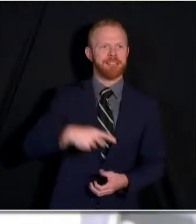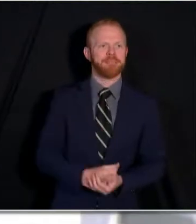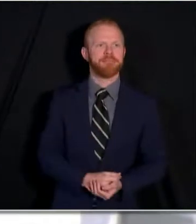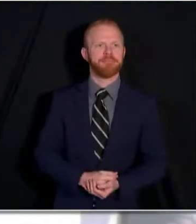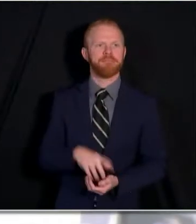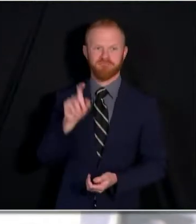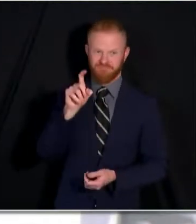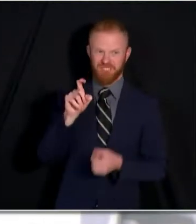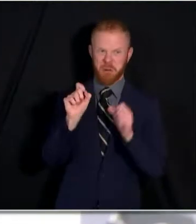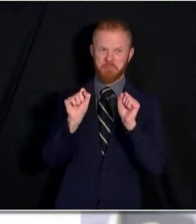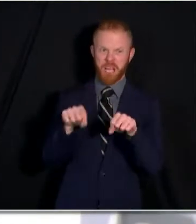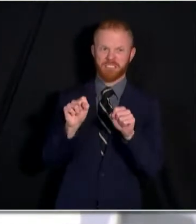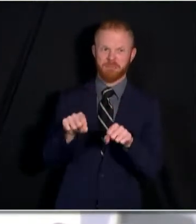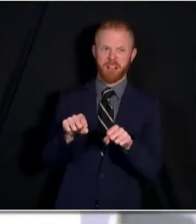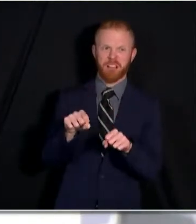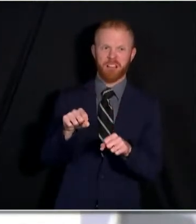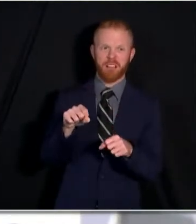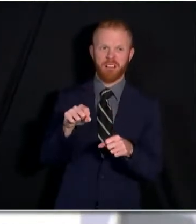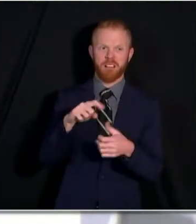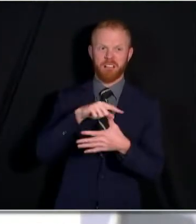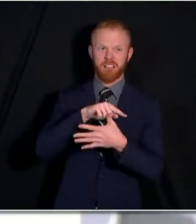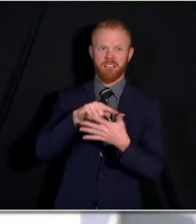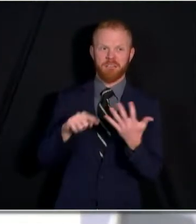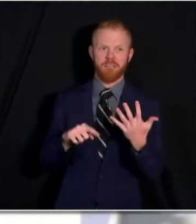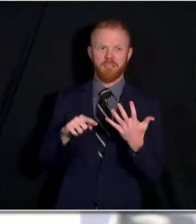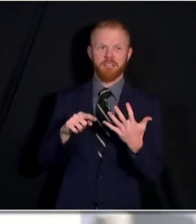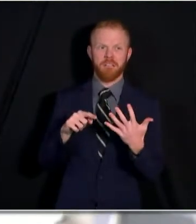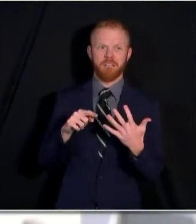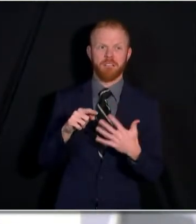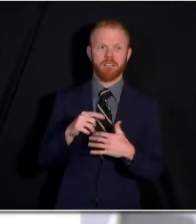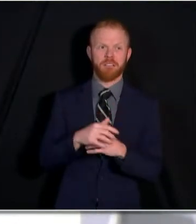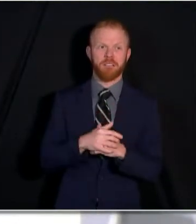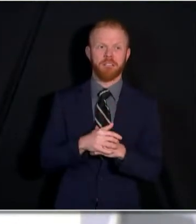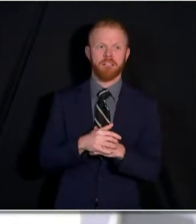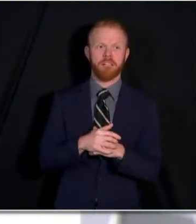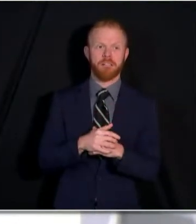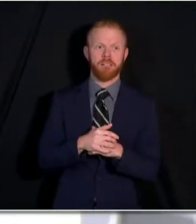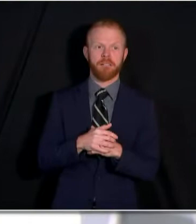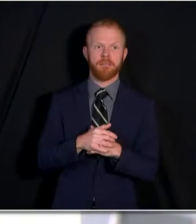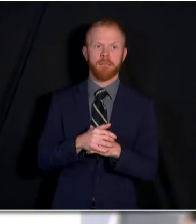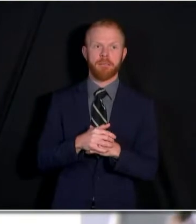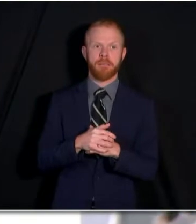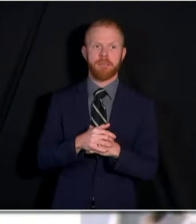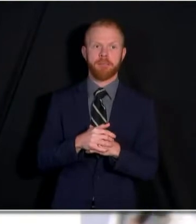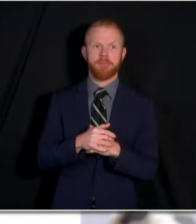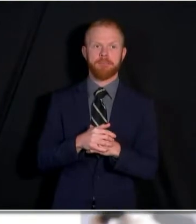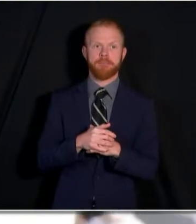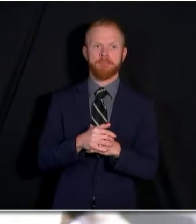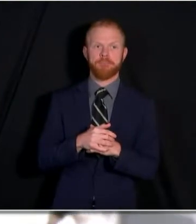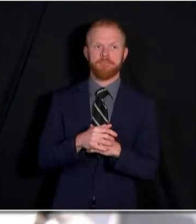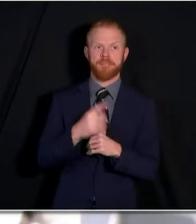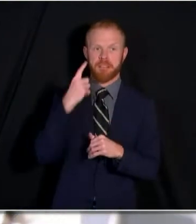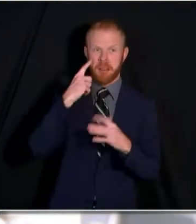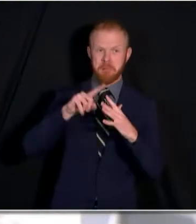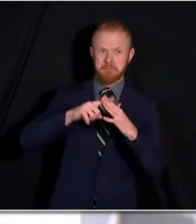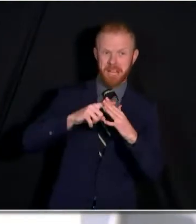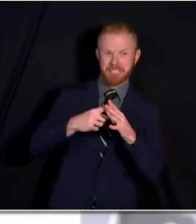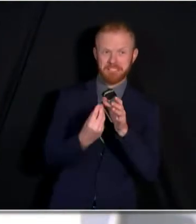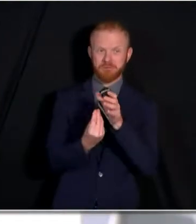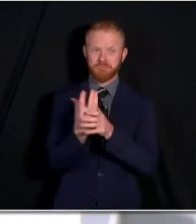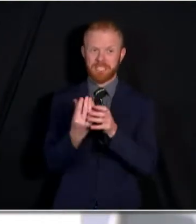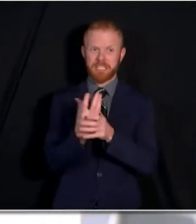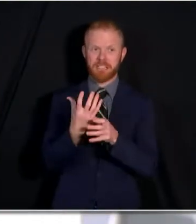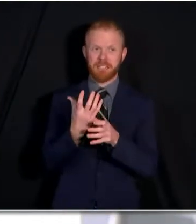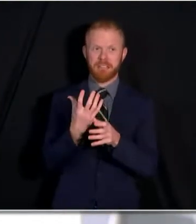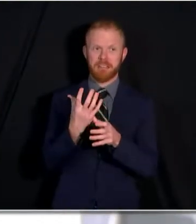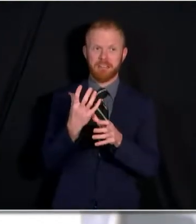Most or even all of the state might be out of the purple tier by the 1st of spring? Look,